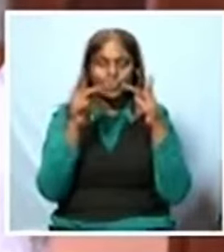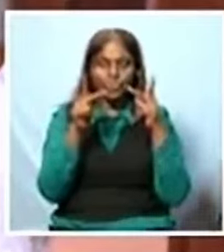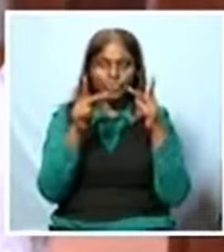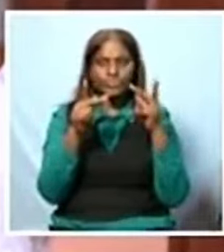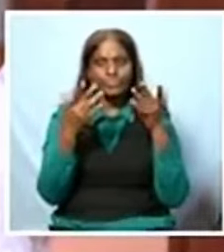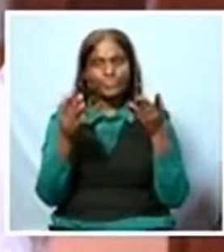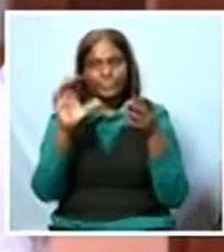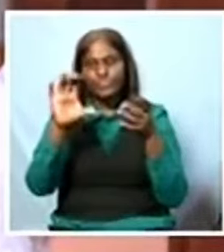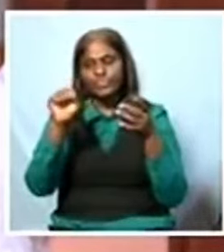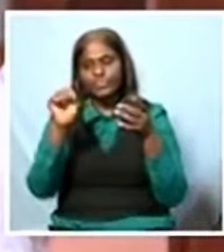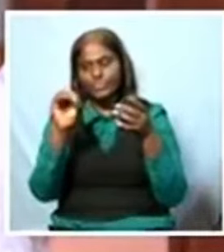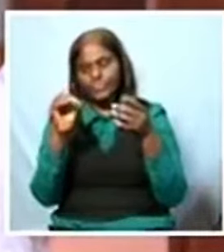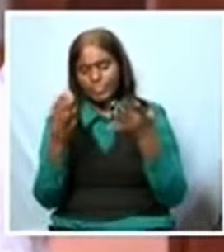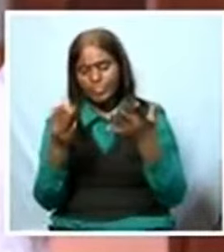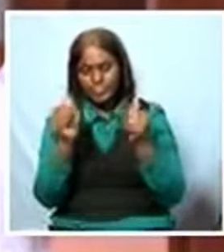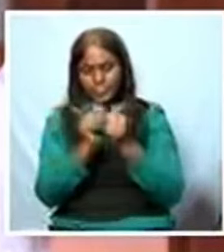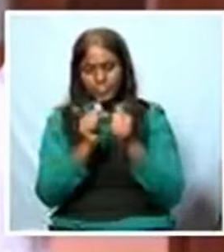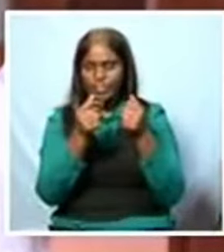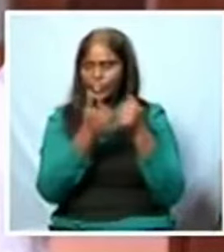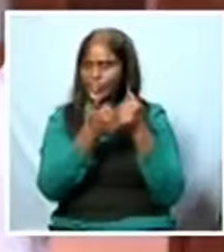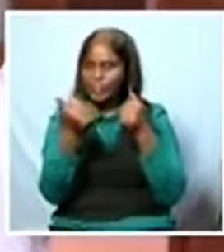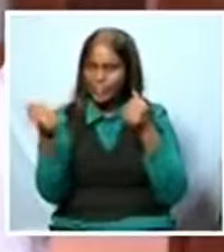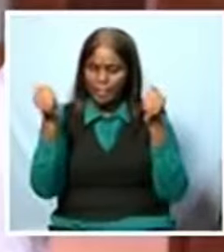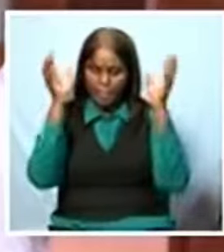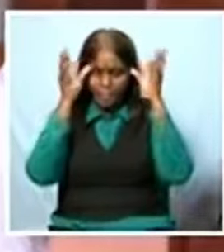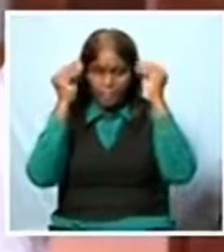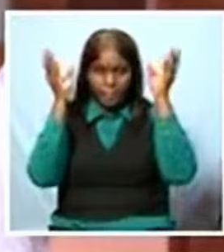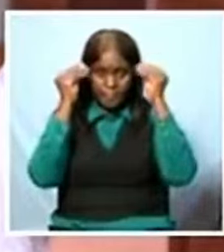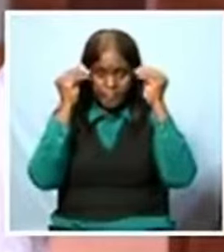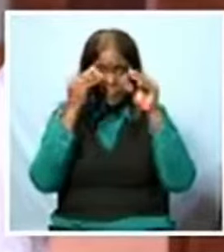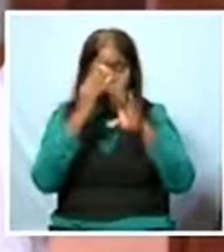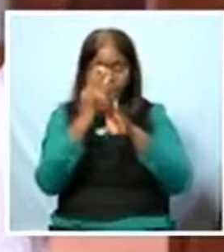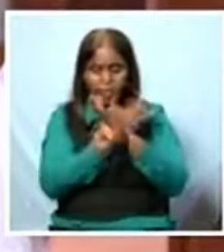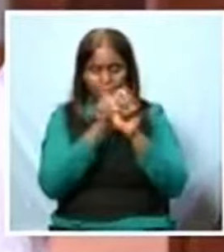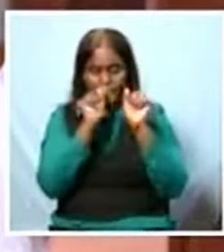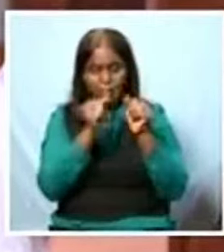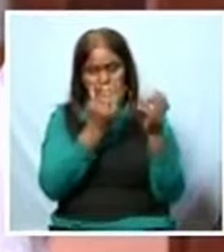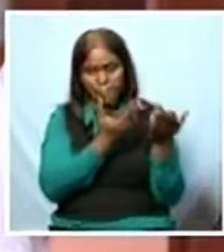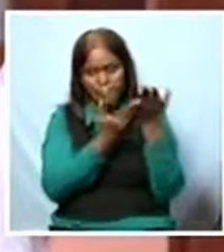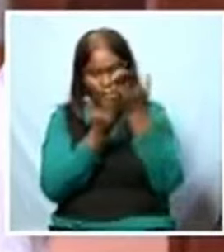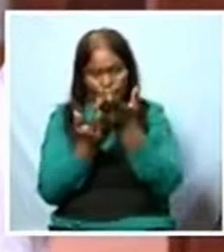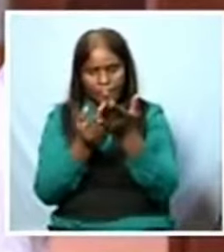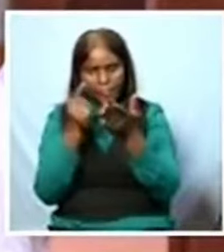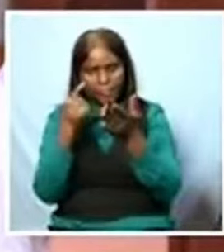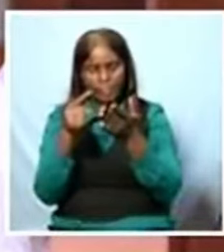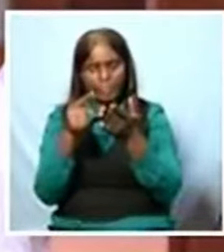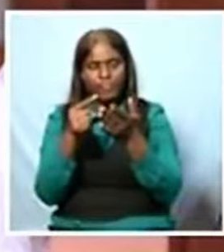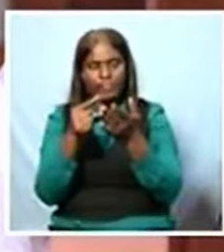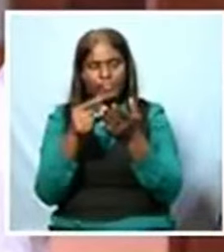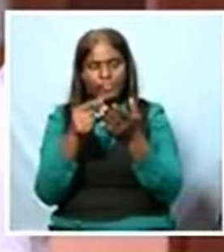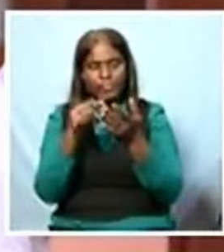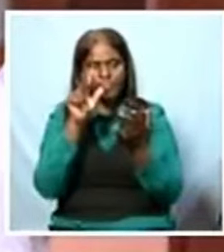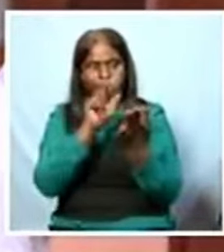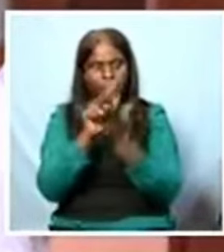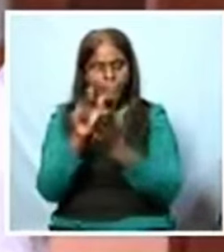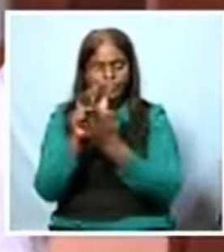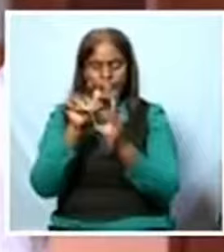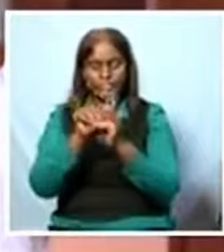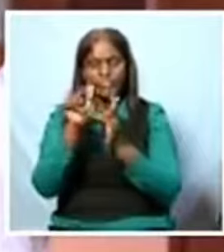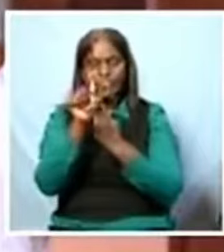civil society, and relevant experts, before it can be considered for enactment into